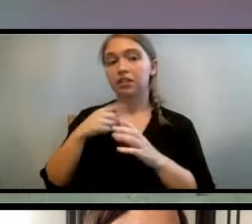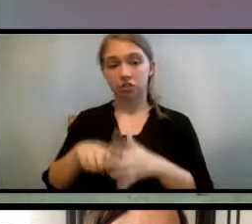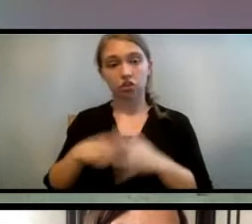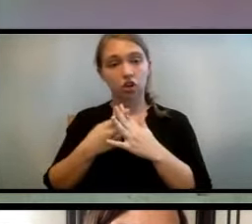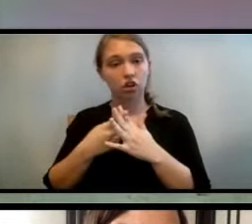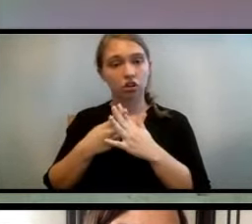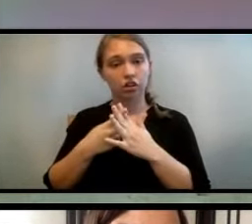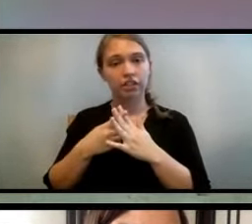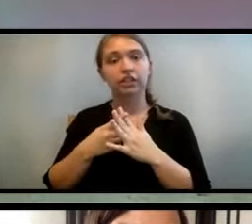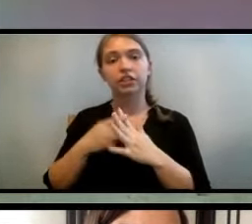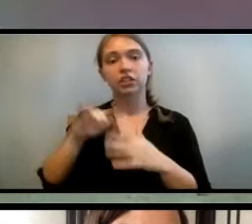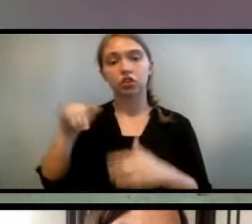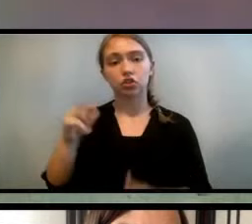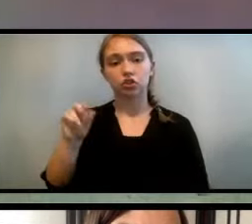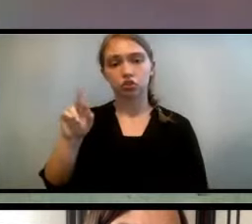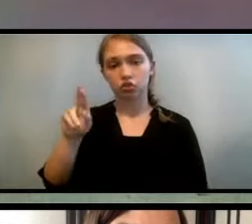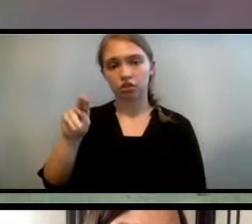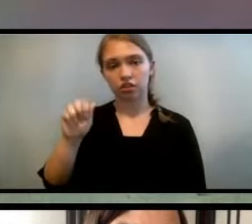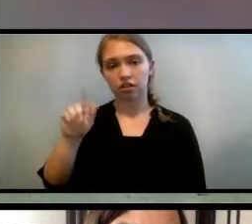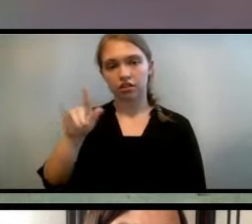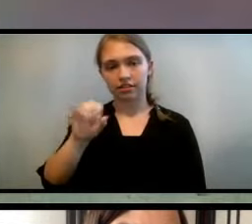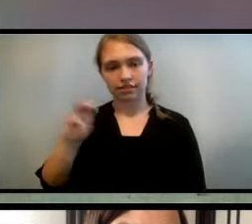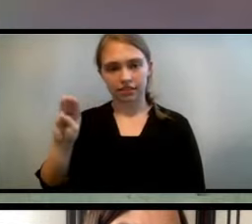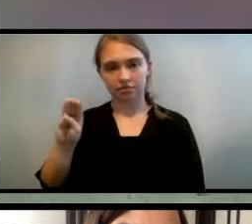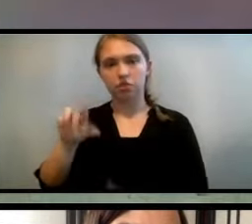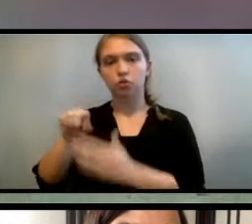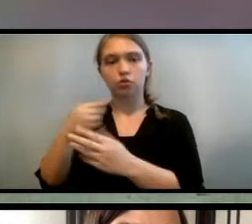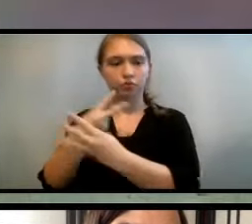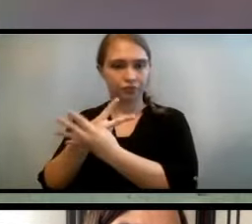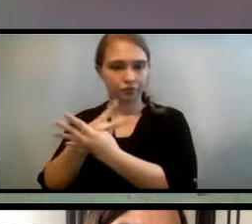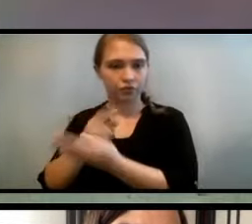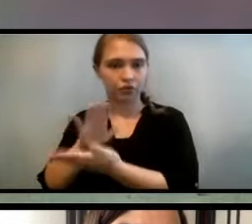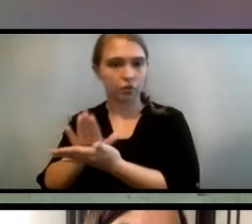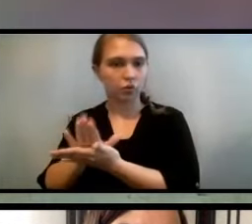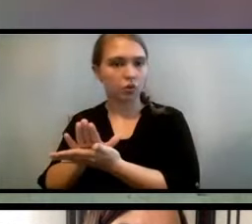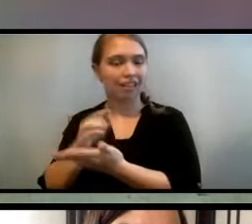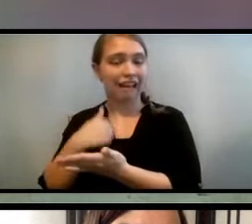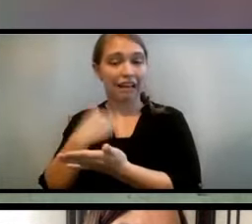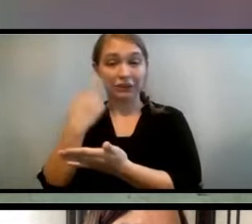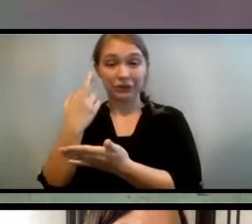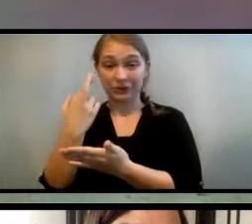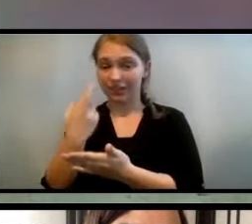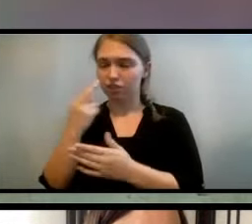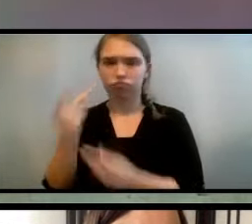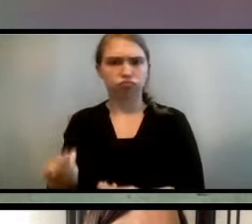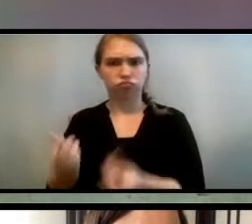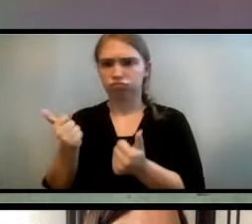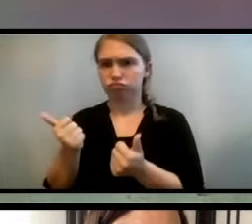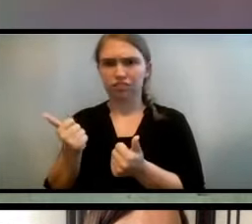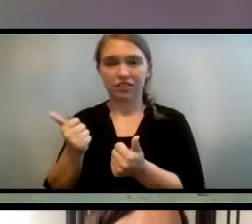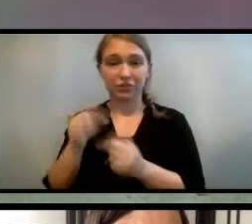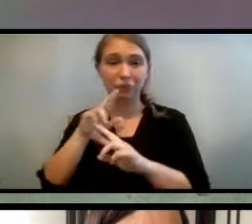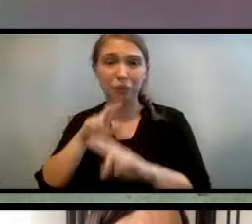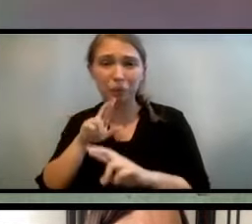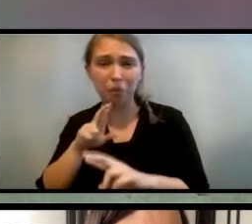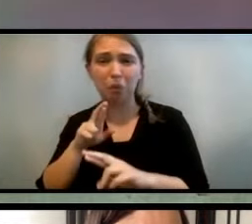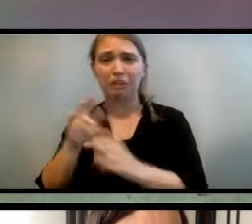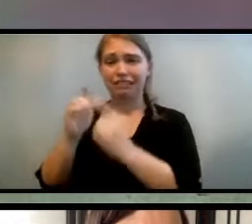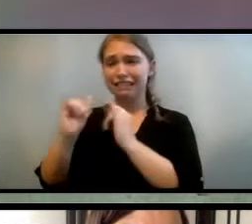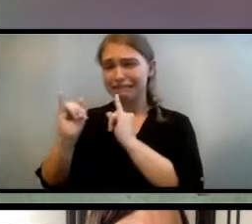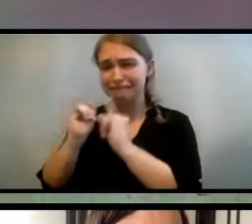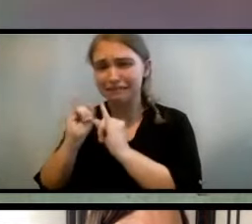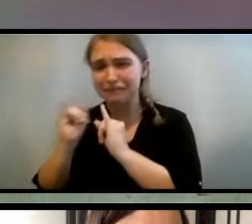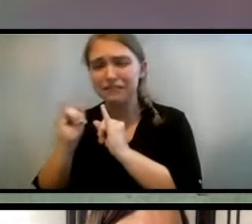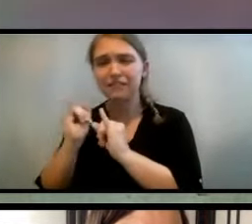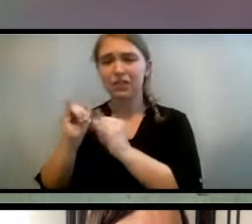school, I realized very, very quickly that reporting was not for me. Talking to people was just not really